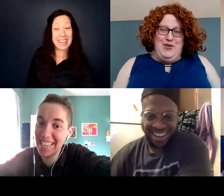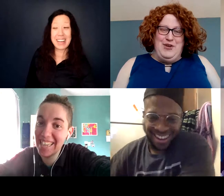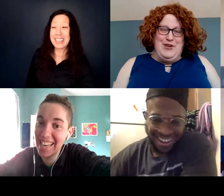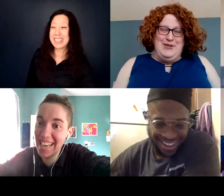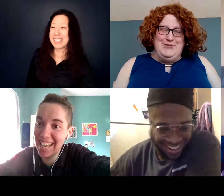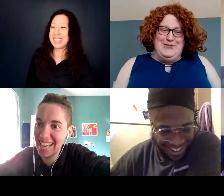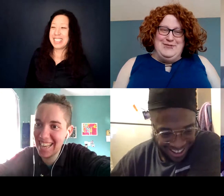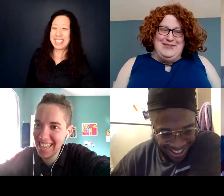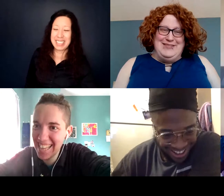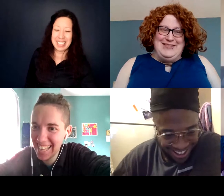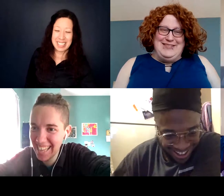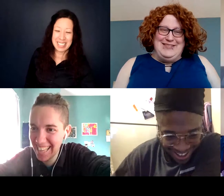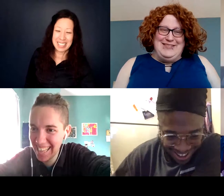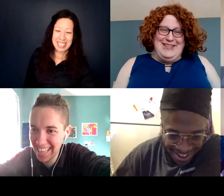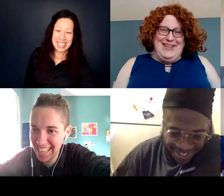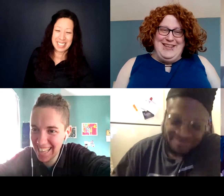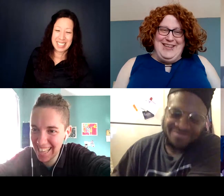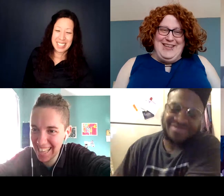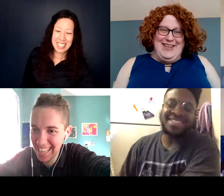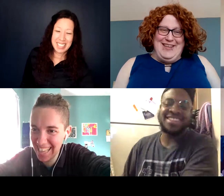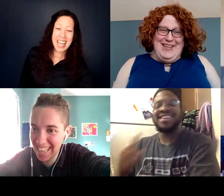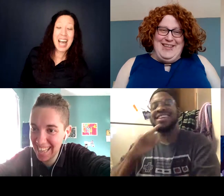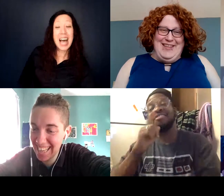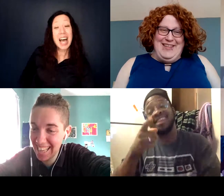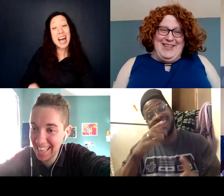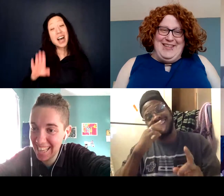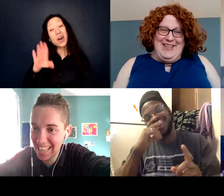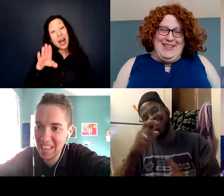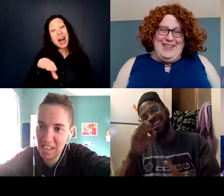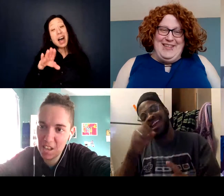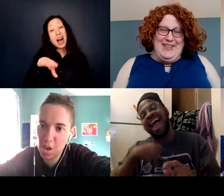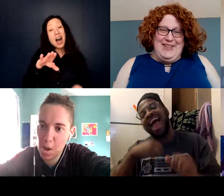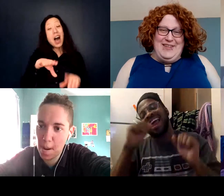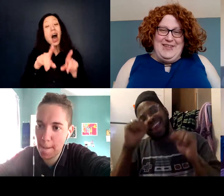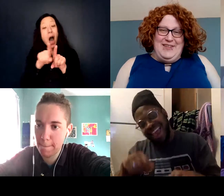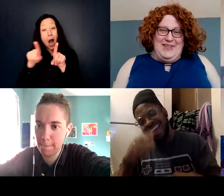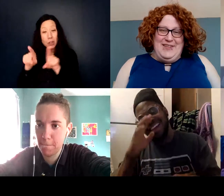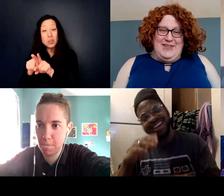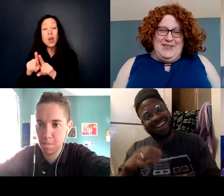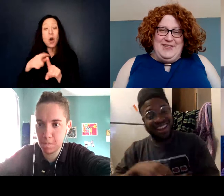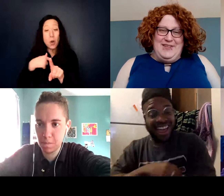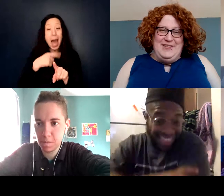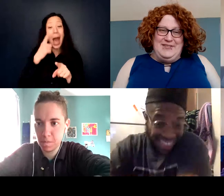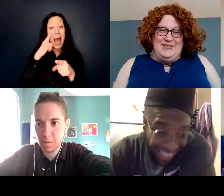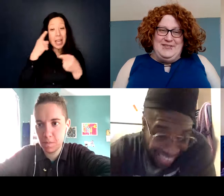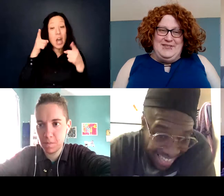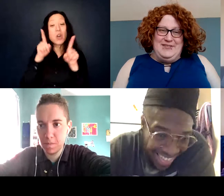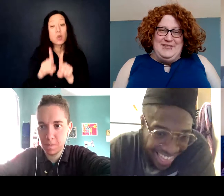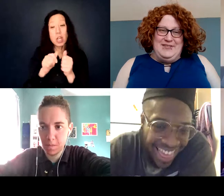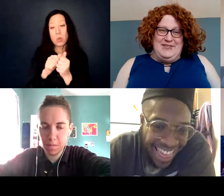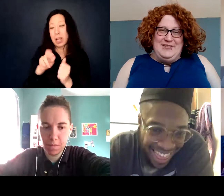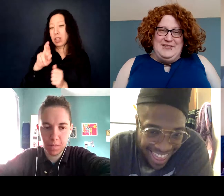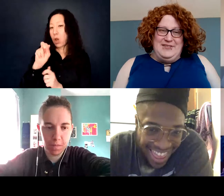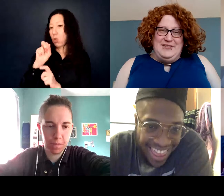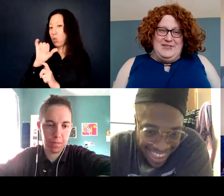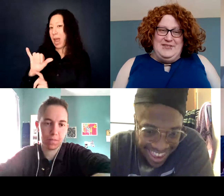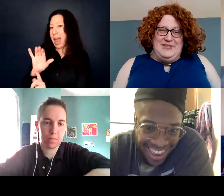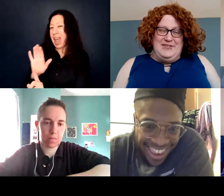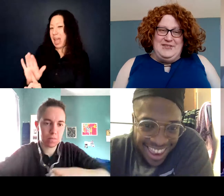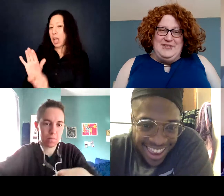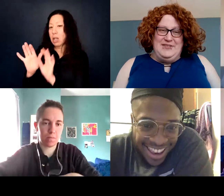you're bad, you know? I also agree with what Ray said in the comments that having